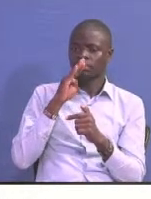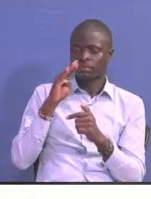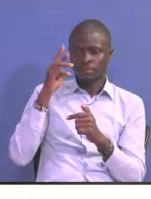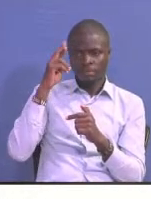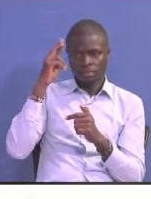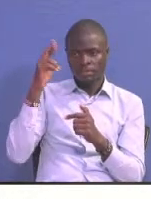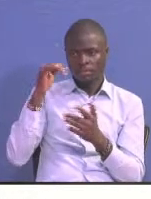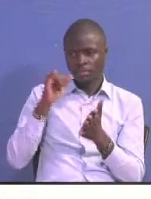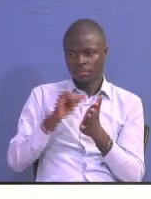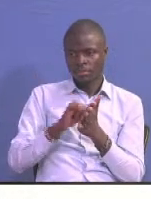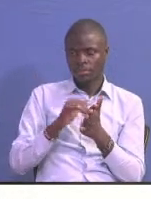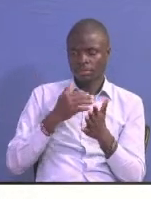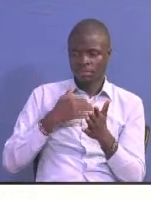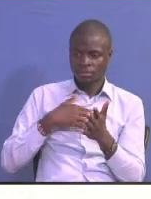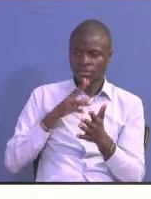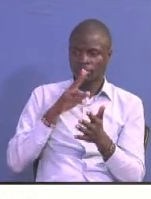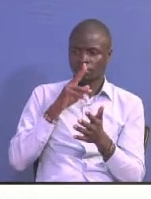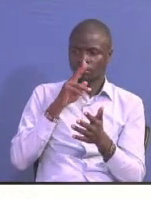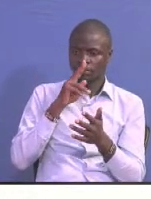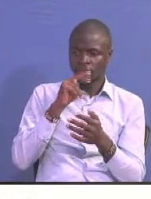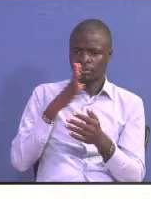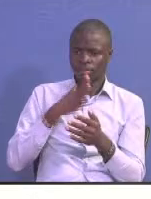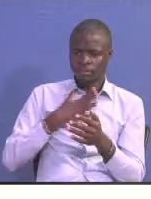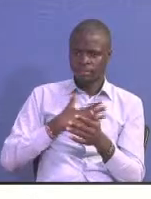and that has been my convenient